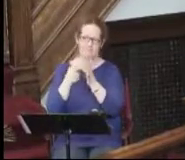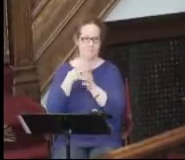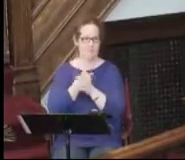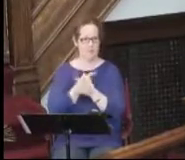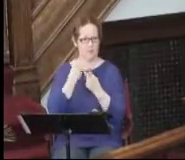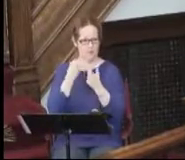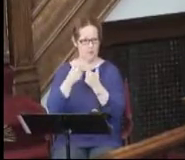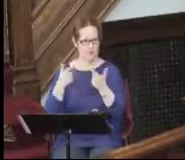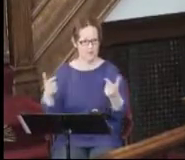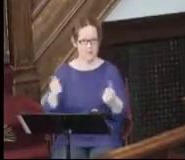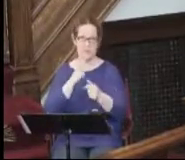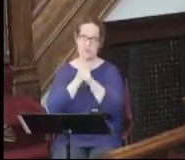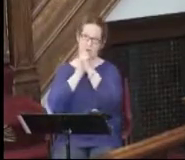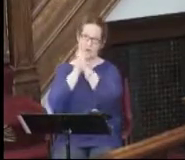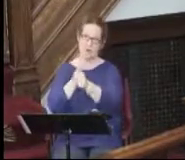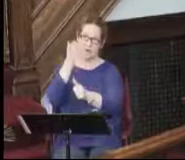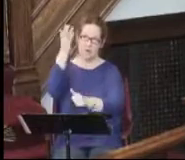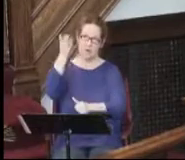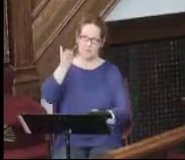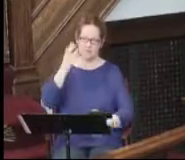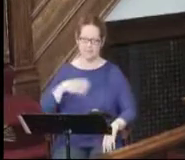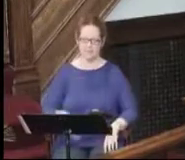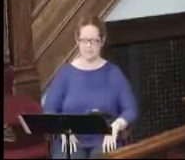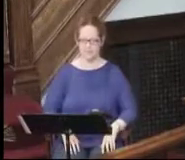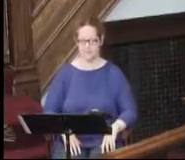if we are really going to follow this Jesus.